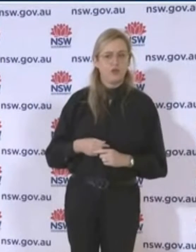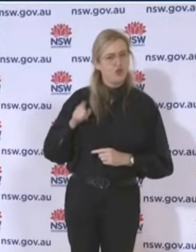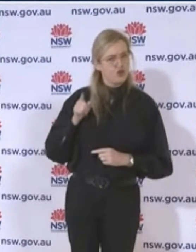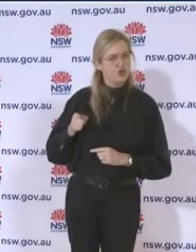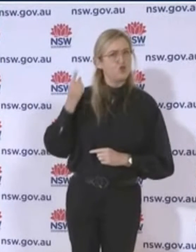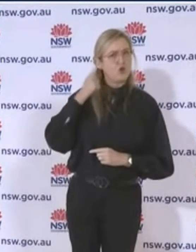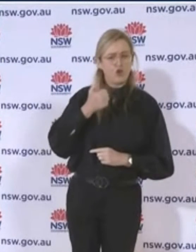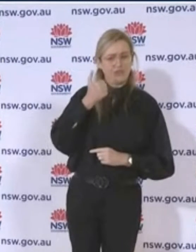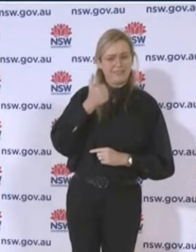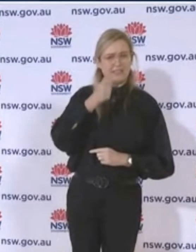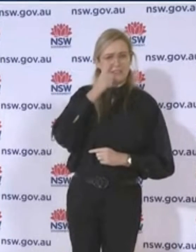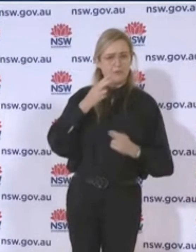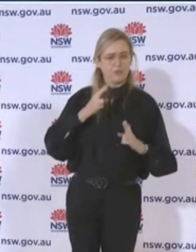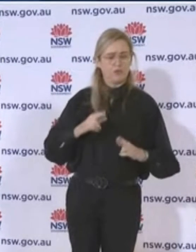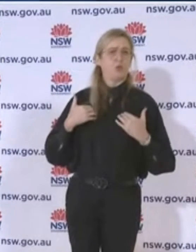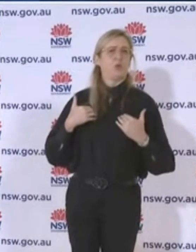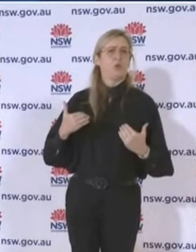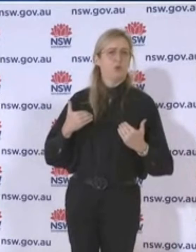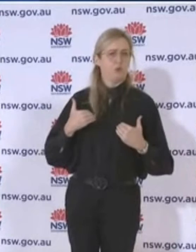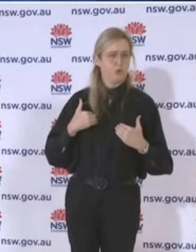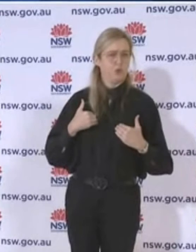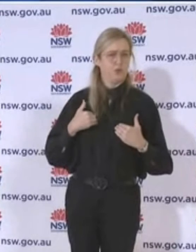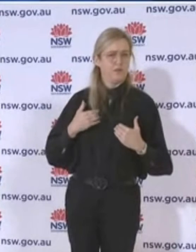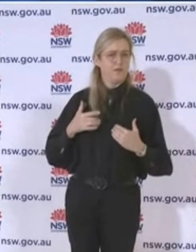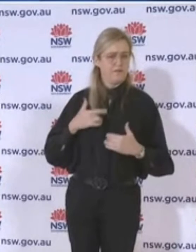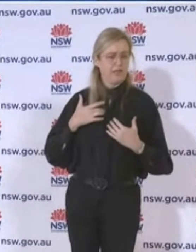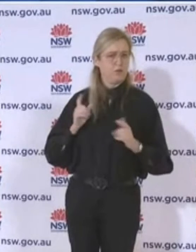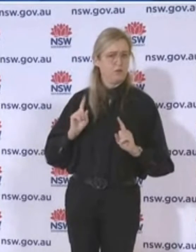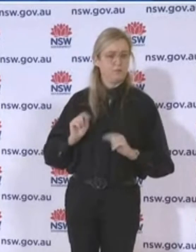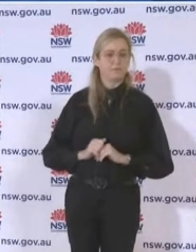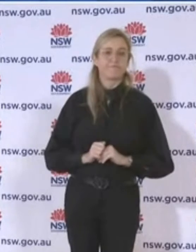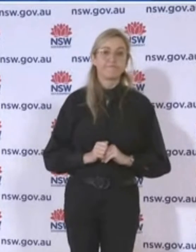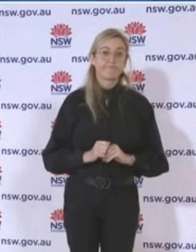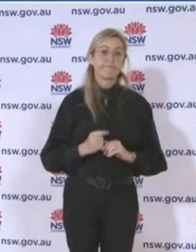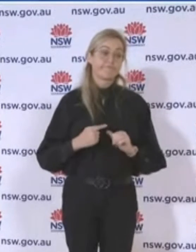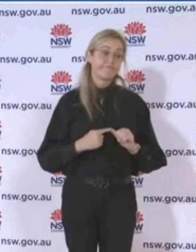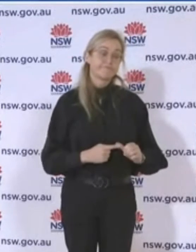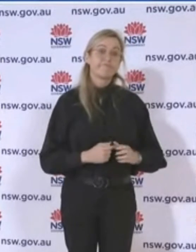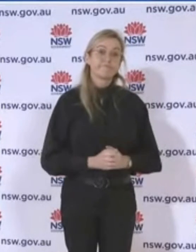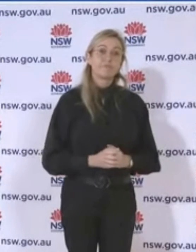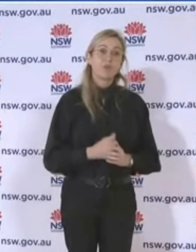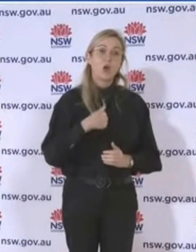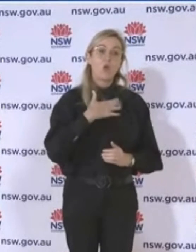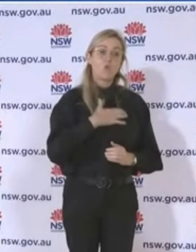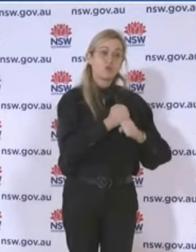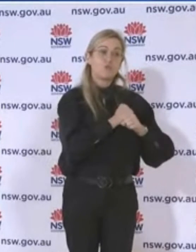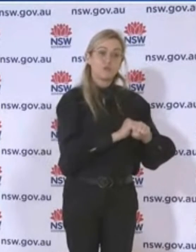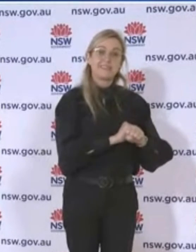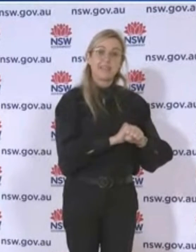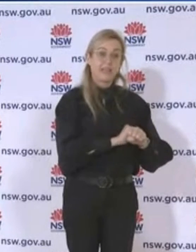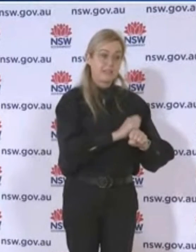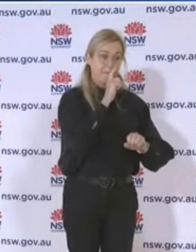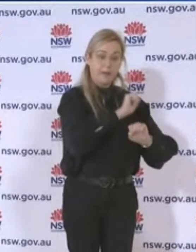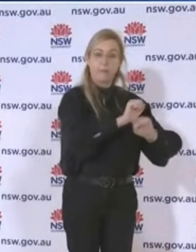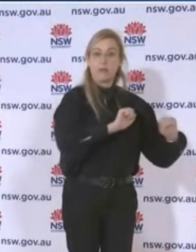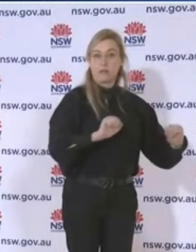lot to take in. Oh, look, obviously you want to protect every single life of every single citizen, and what we can do is warn people